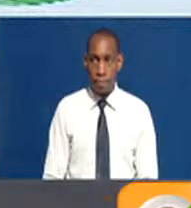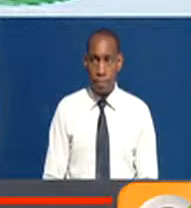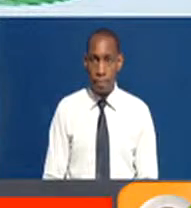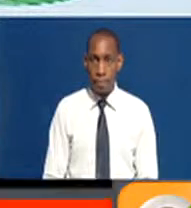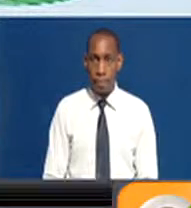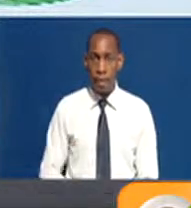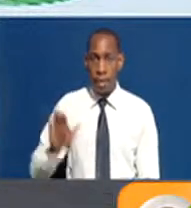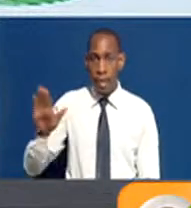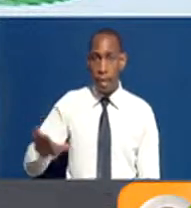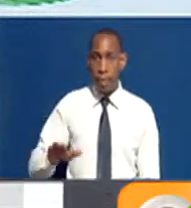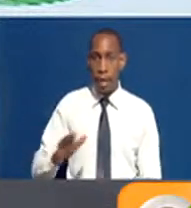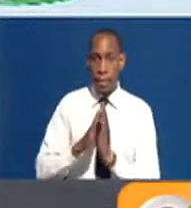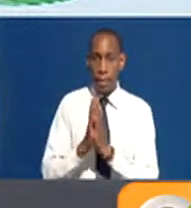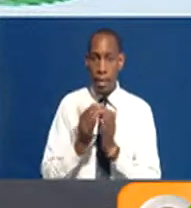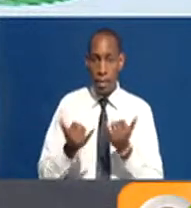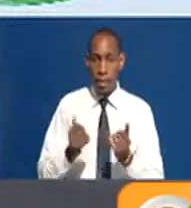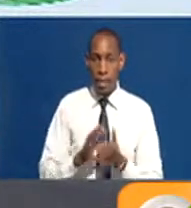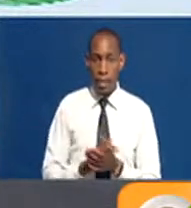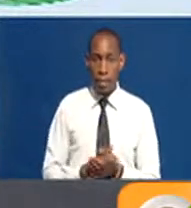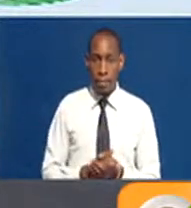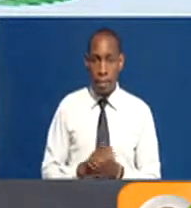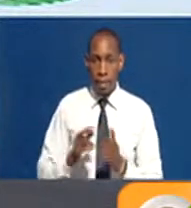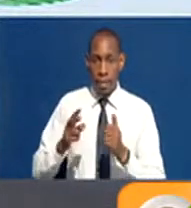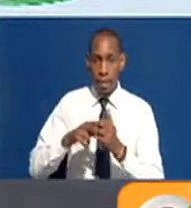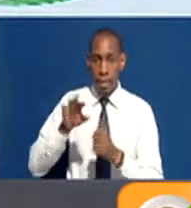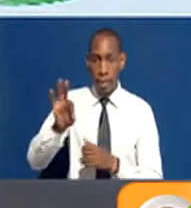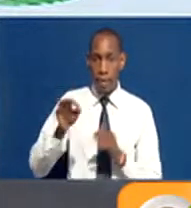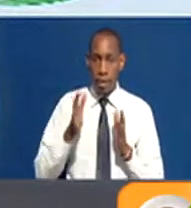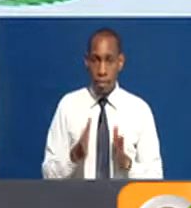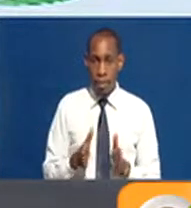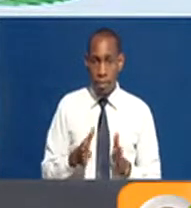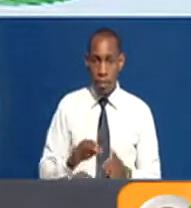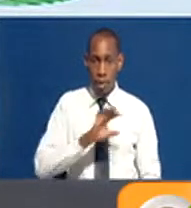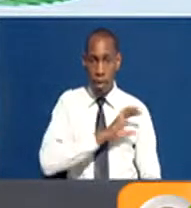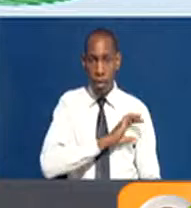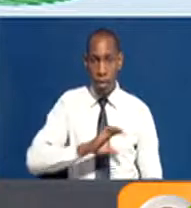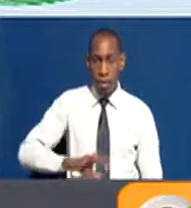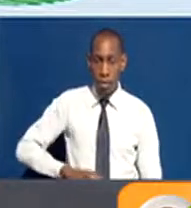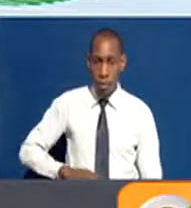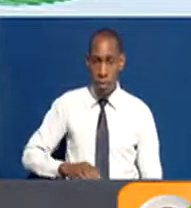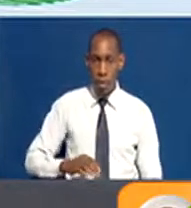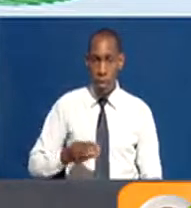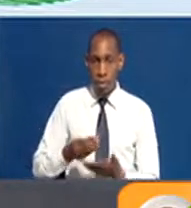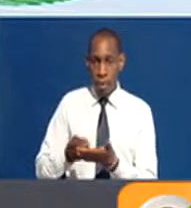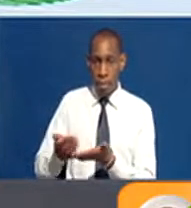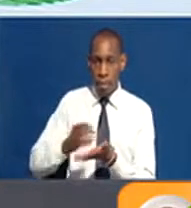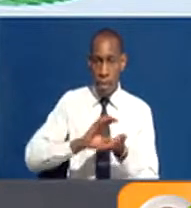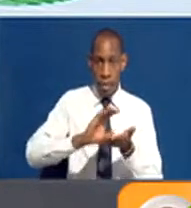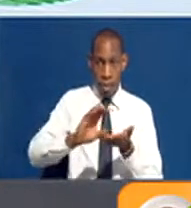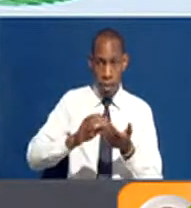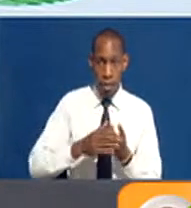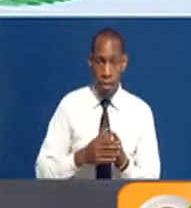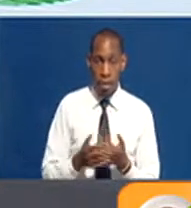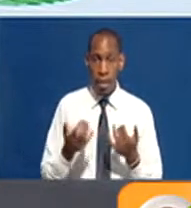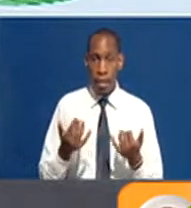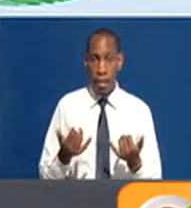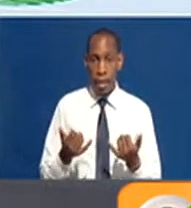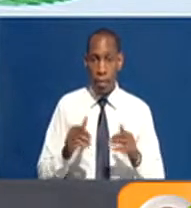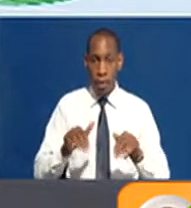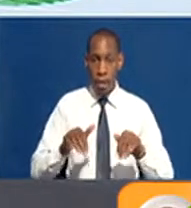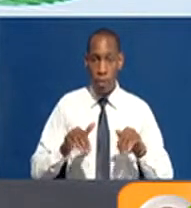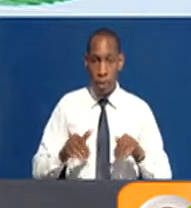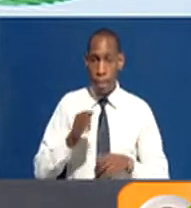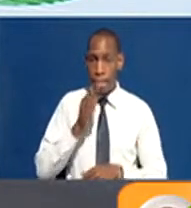All right, let's go to Parliament now, where seven nominees to the Commission on Revenue Allocation now await